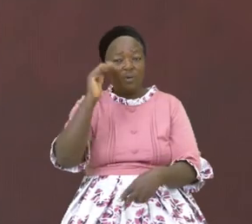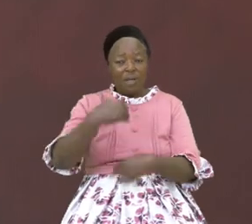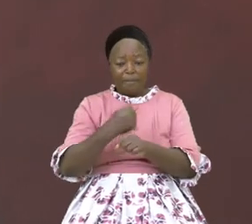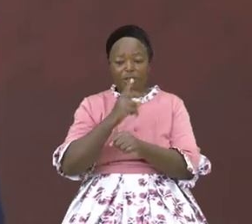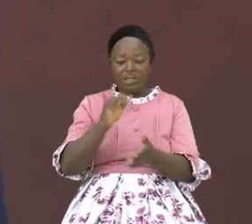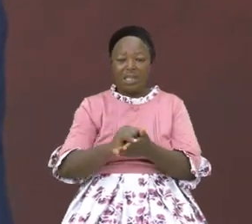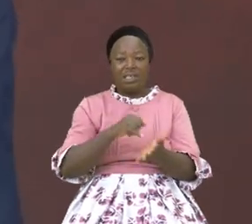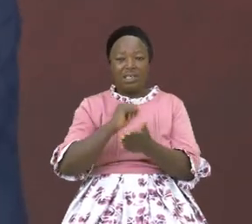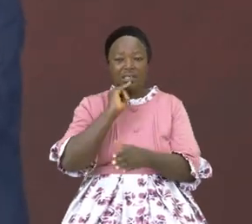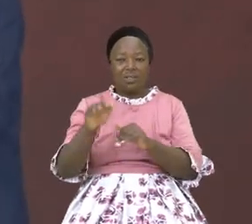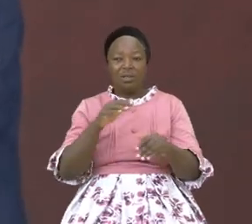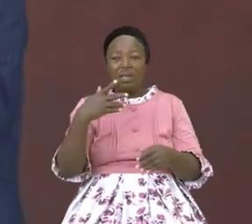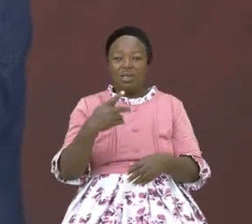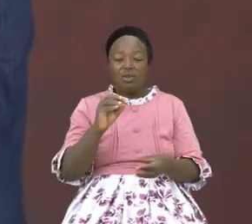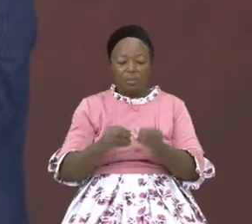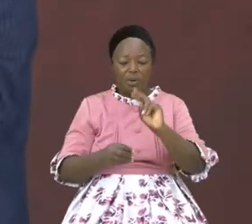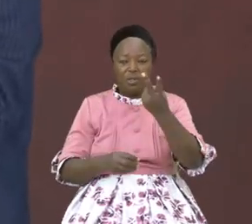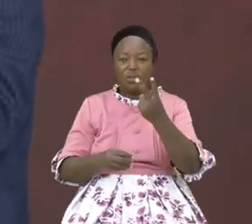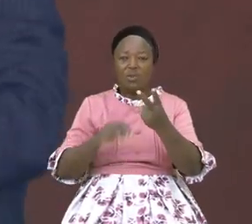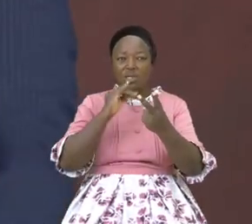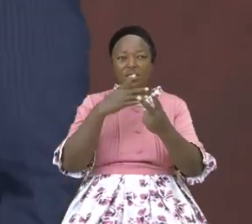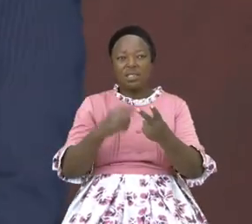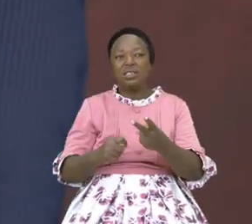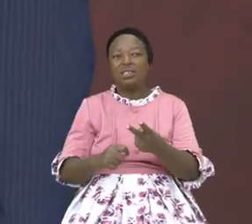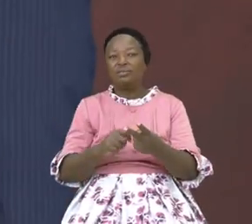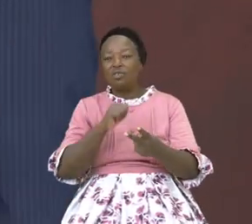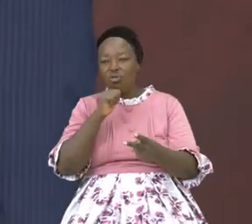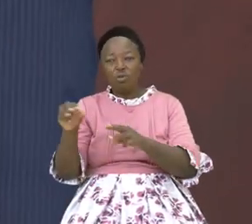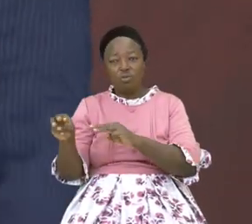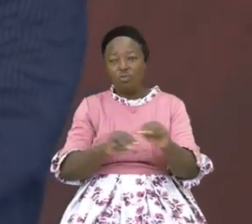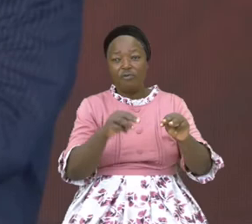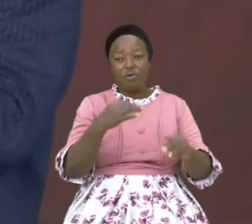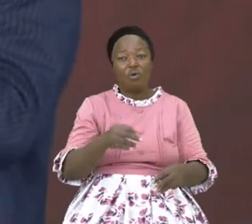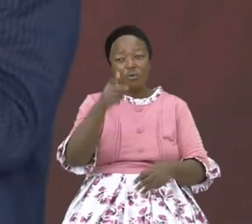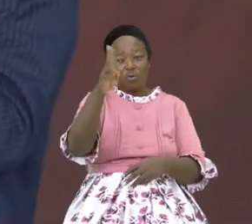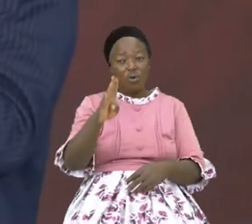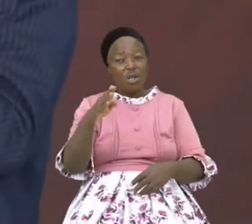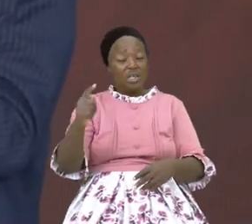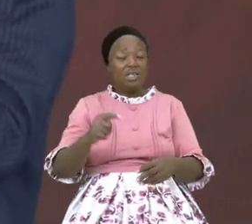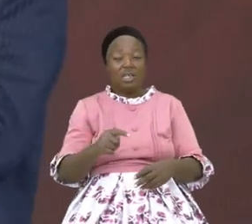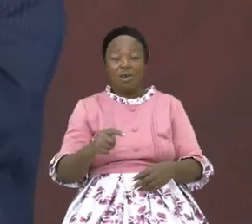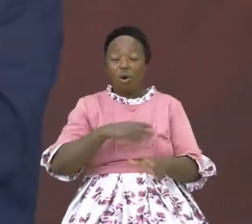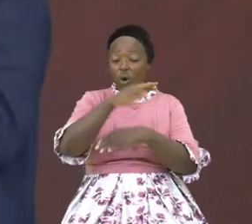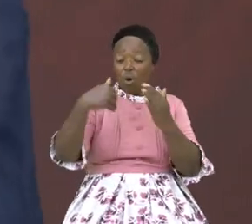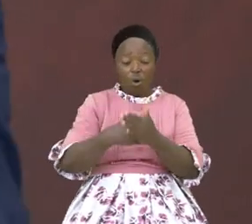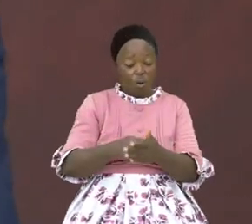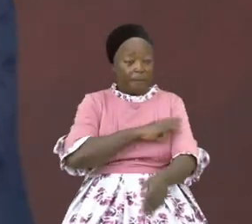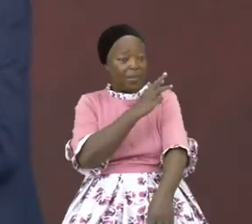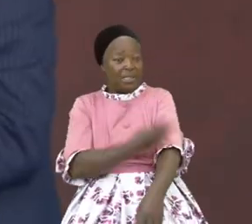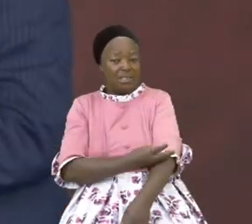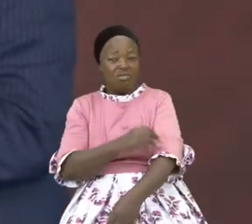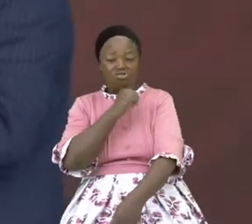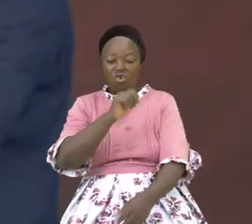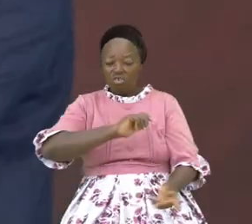the immutability of God, the Almighty, unchangeable, unchanging.